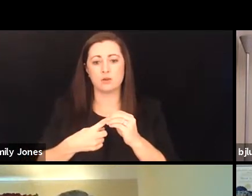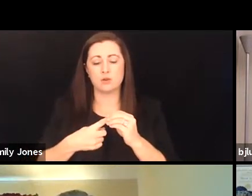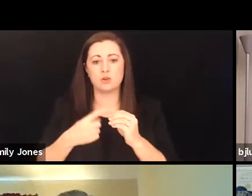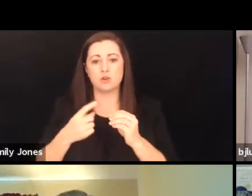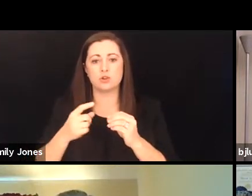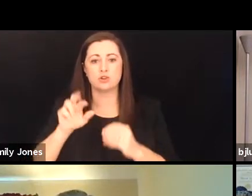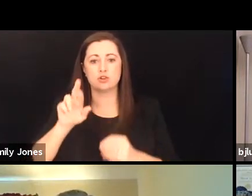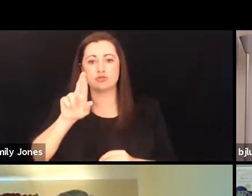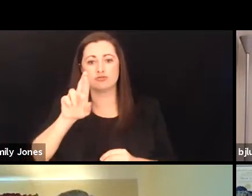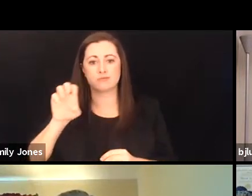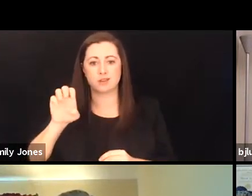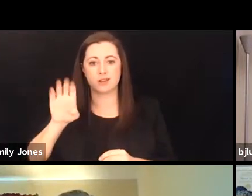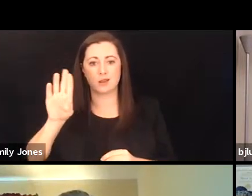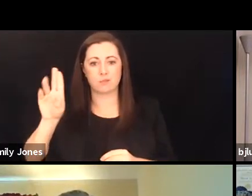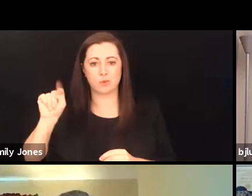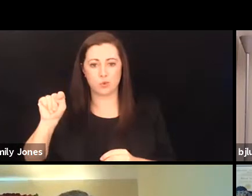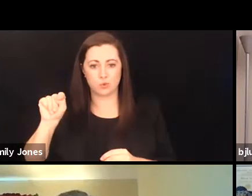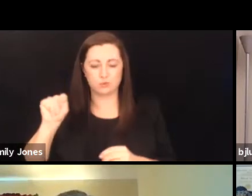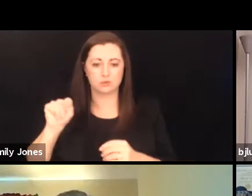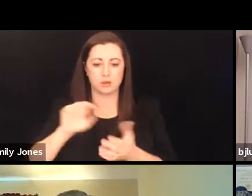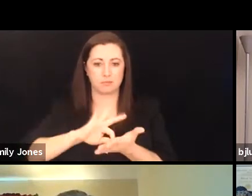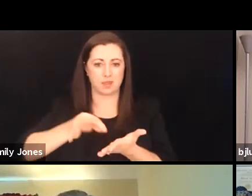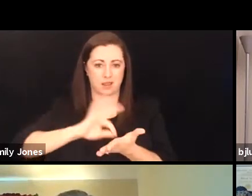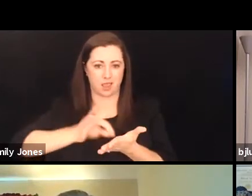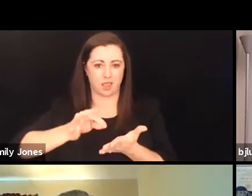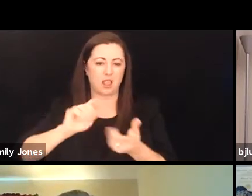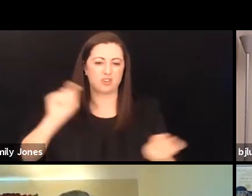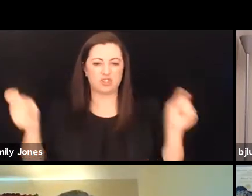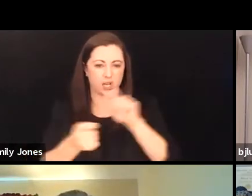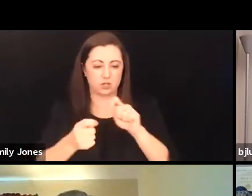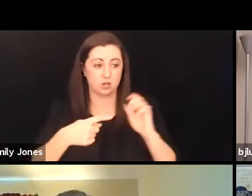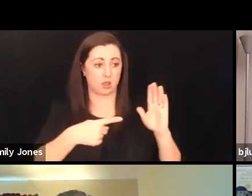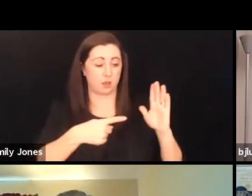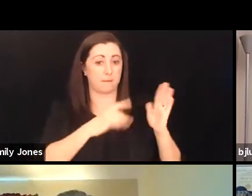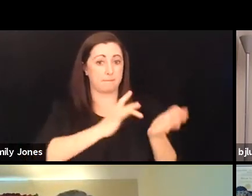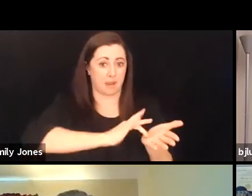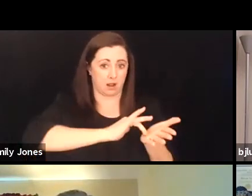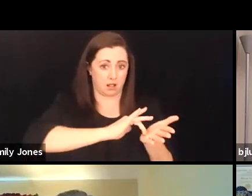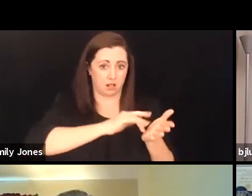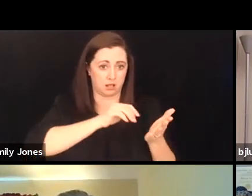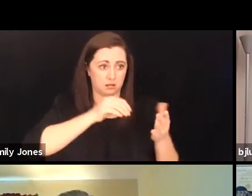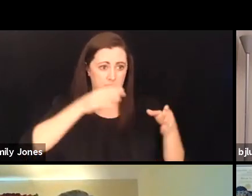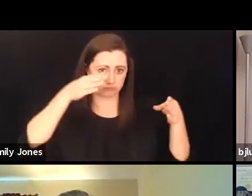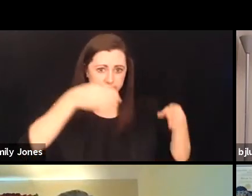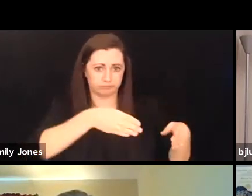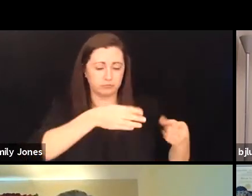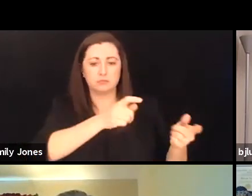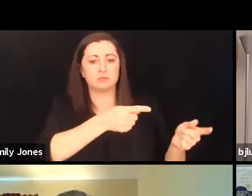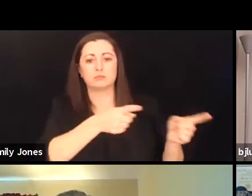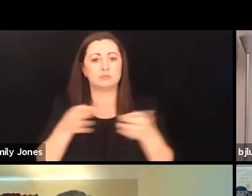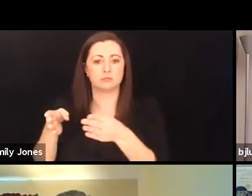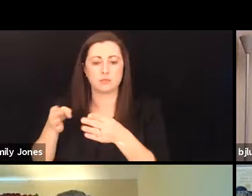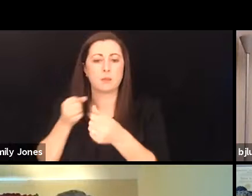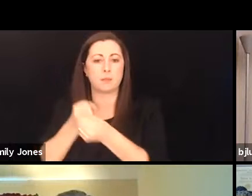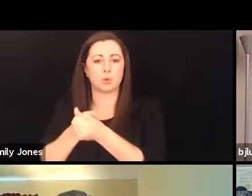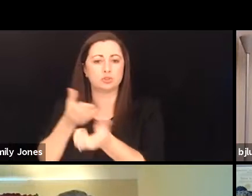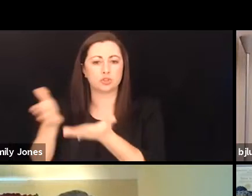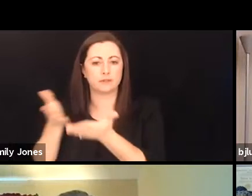reboot Medicaid from a health model to supportive services. Just anybody with any thoughts on that?